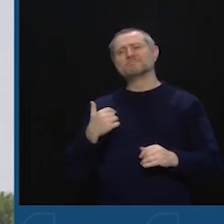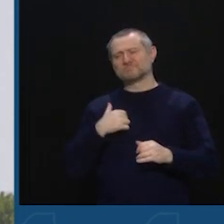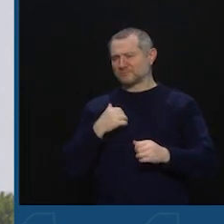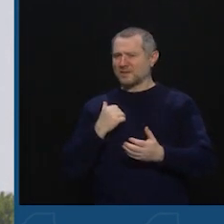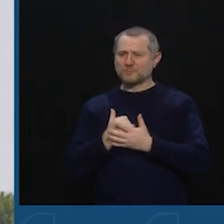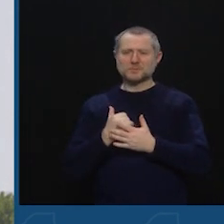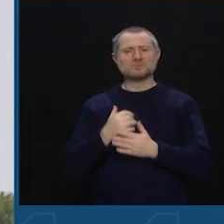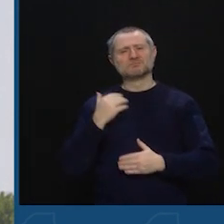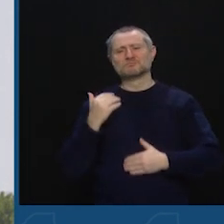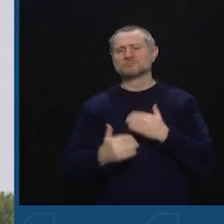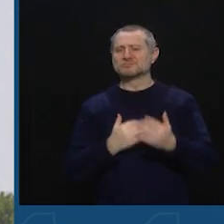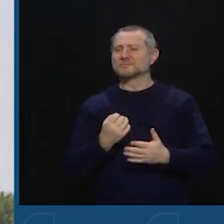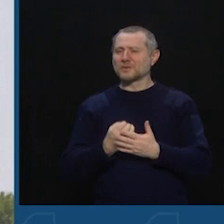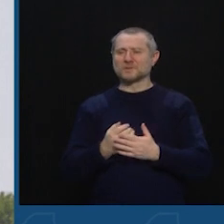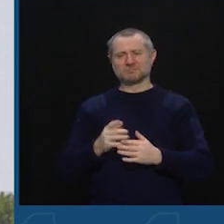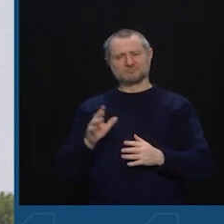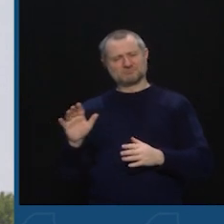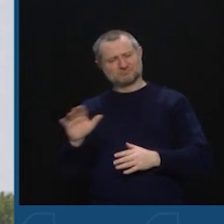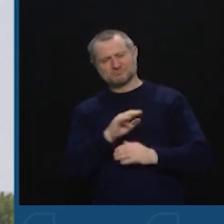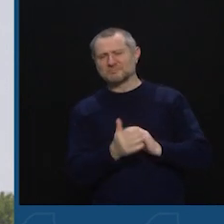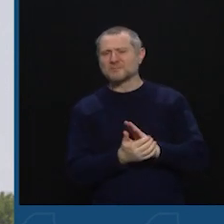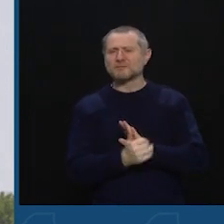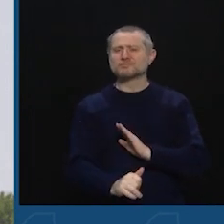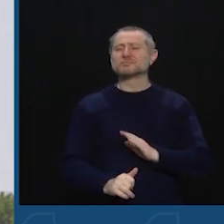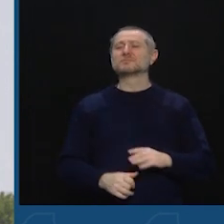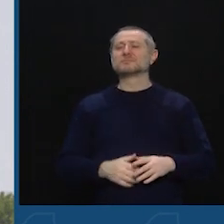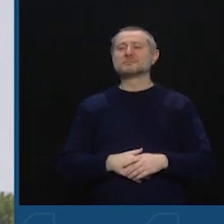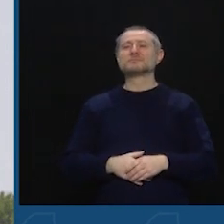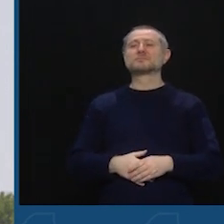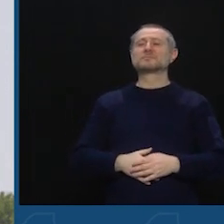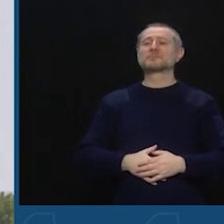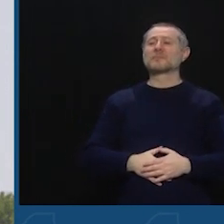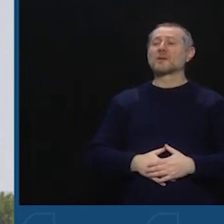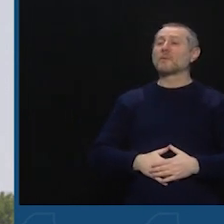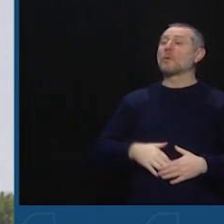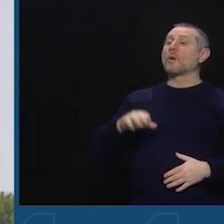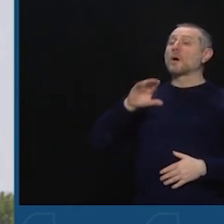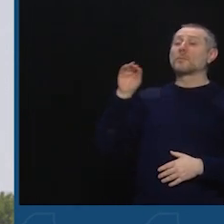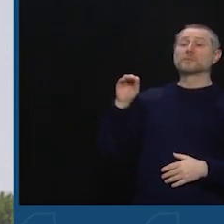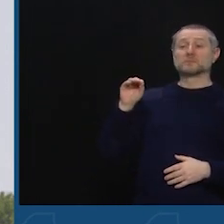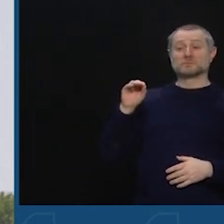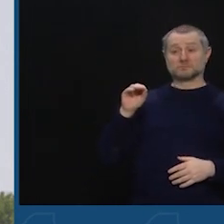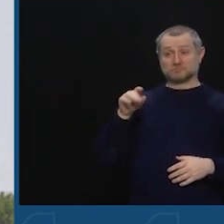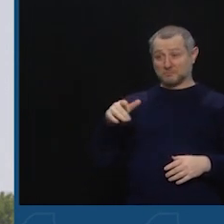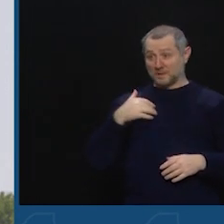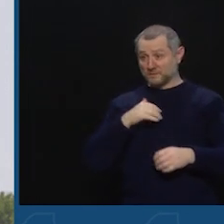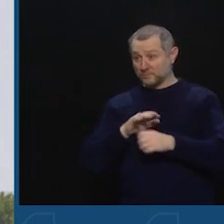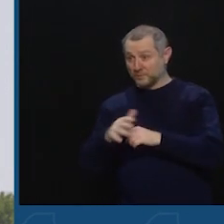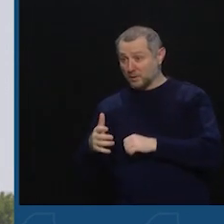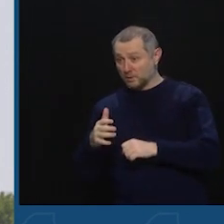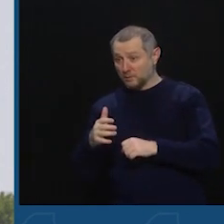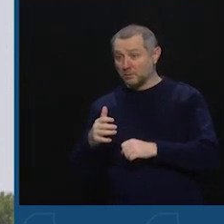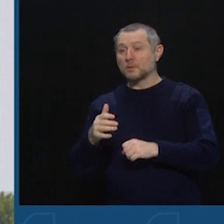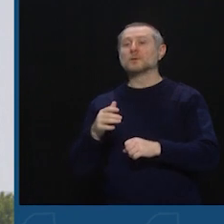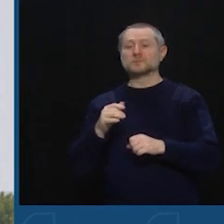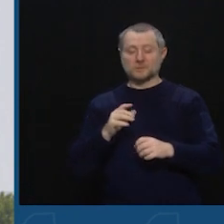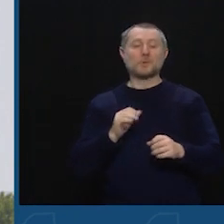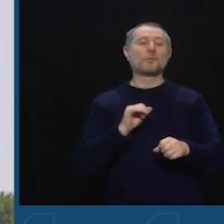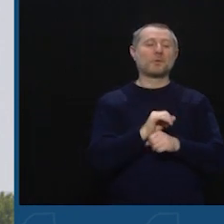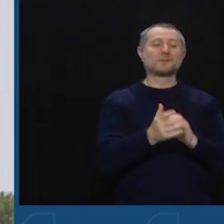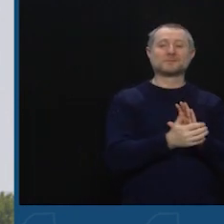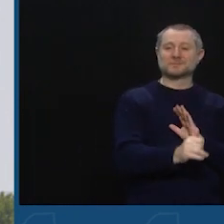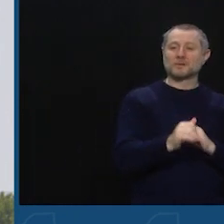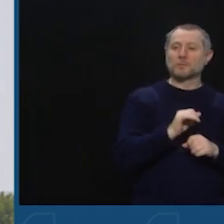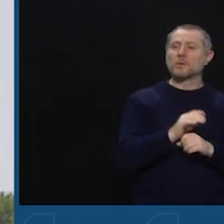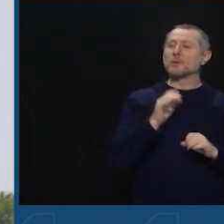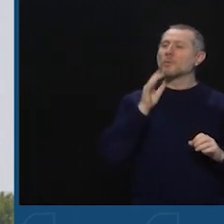the talent. The talent is what I hear so much from companies. They want to know if you have the talent, and I say yes. We have more engineers and